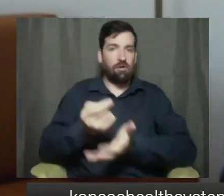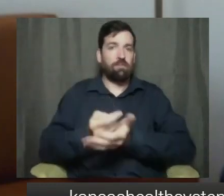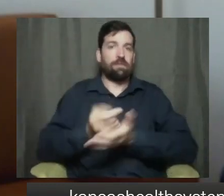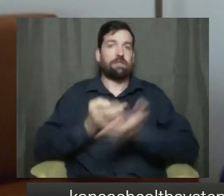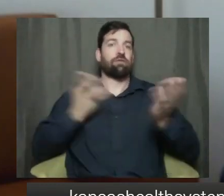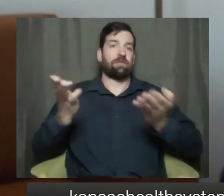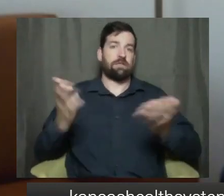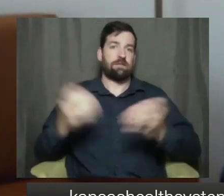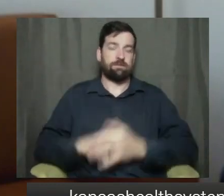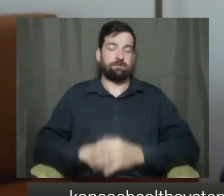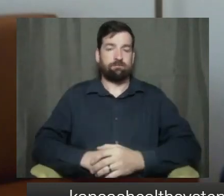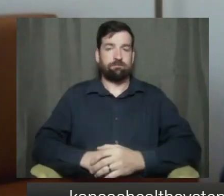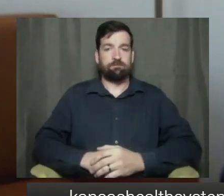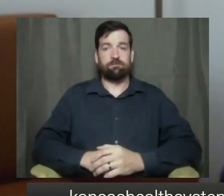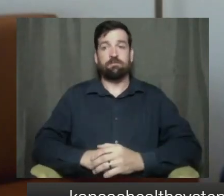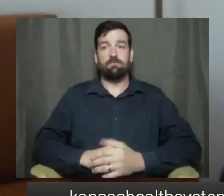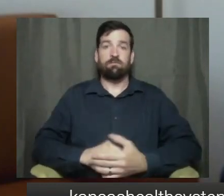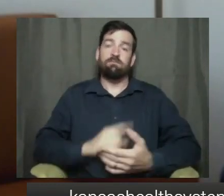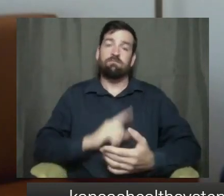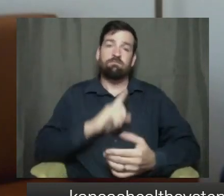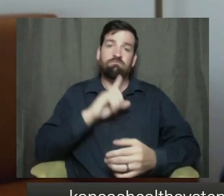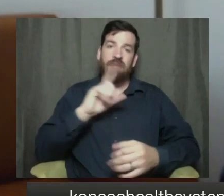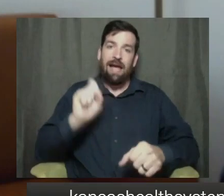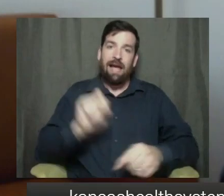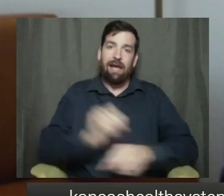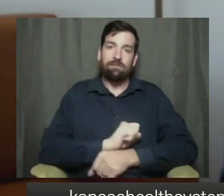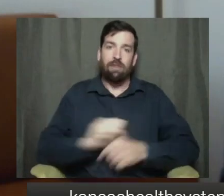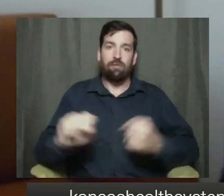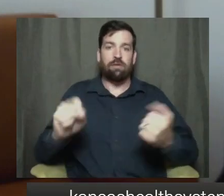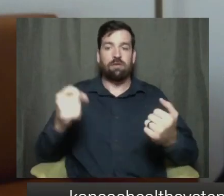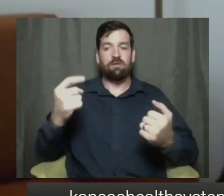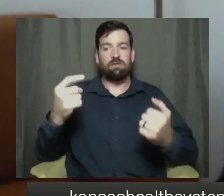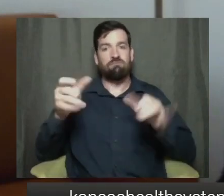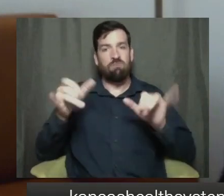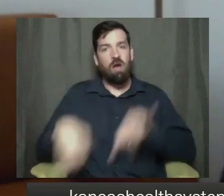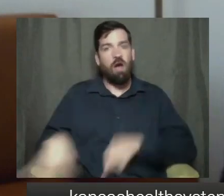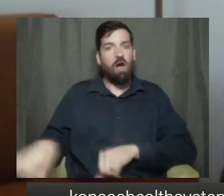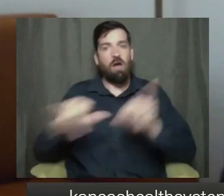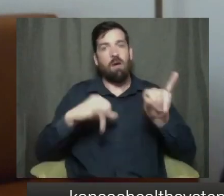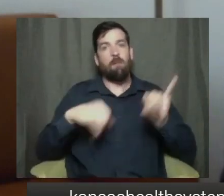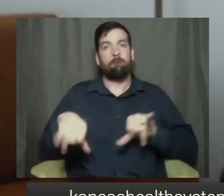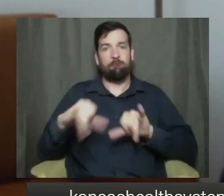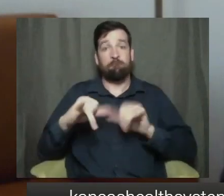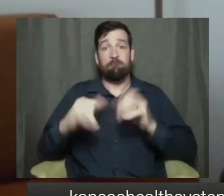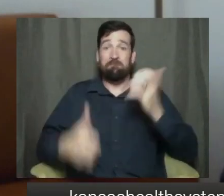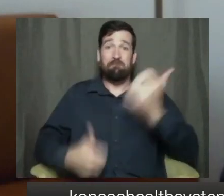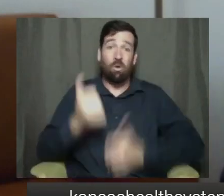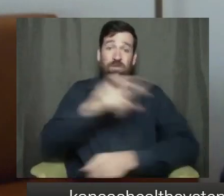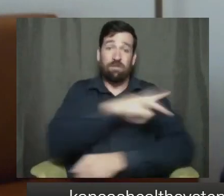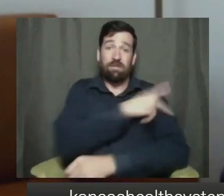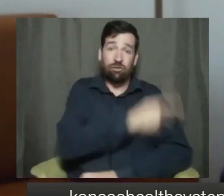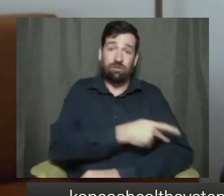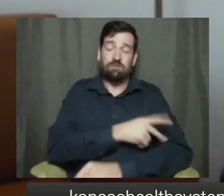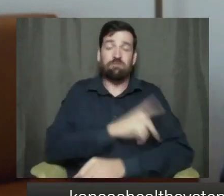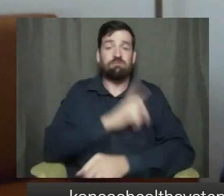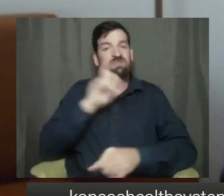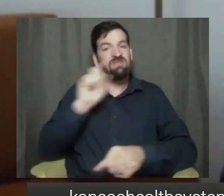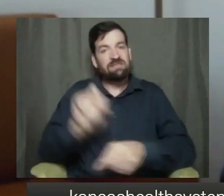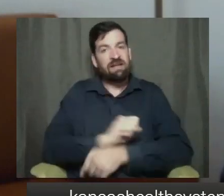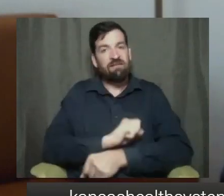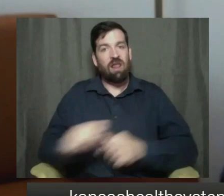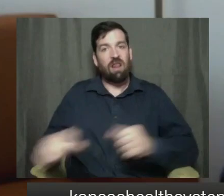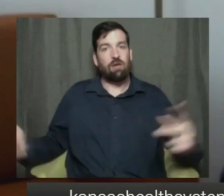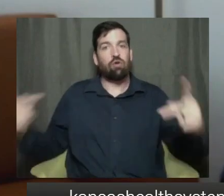But it's absolutely something that's very common in most of our patients and has definitely been